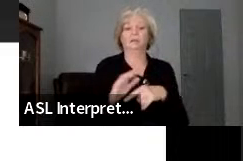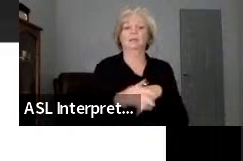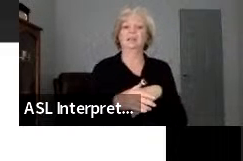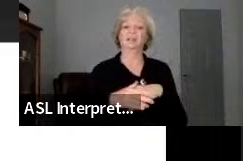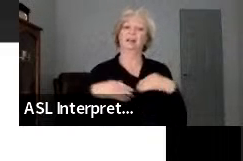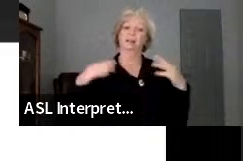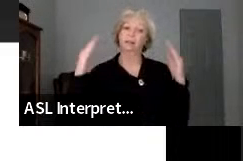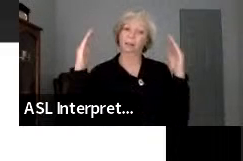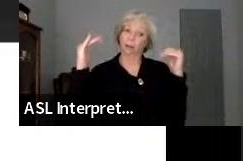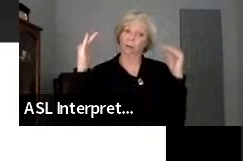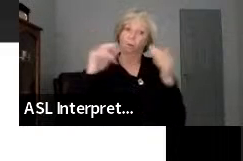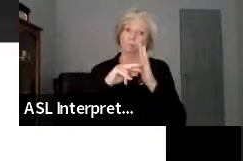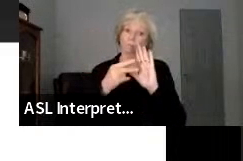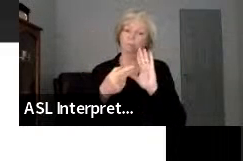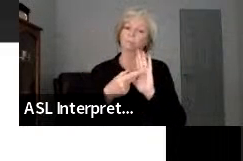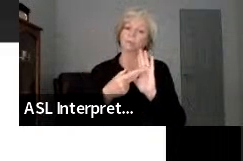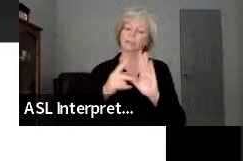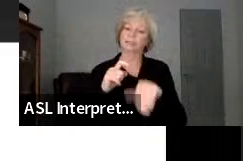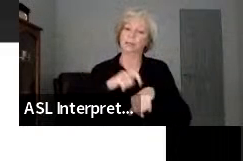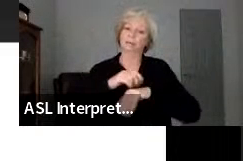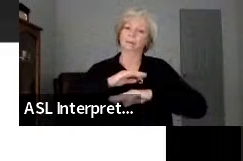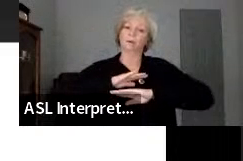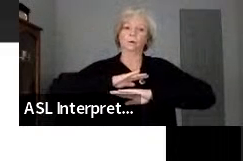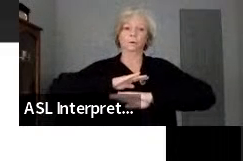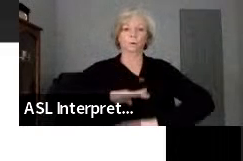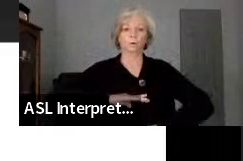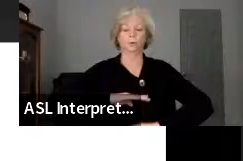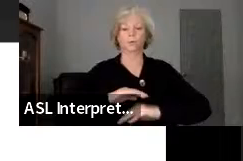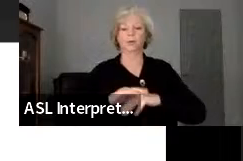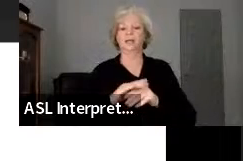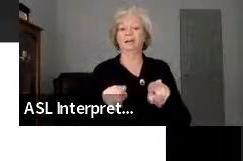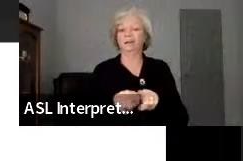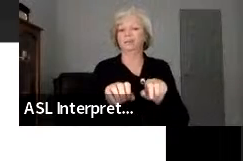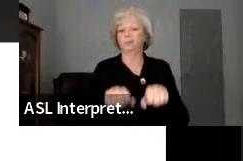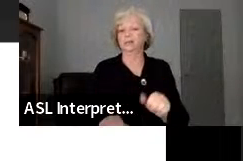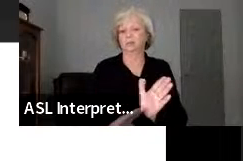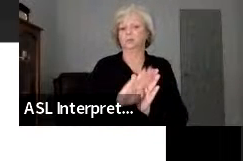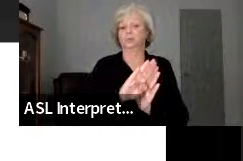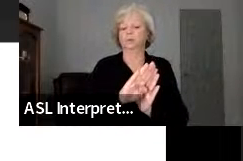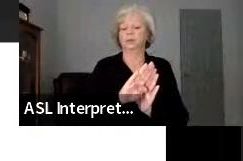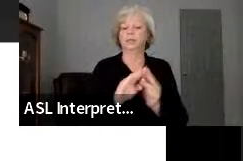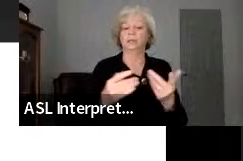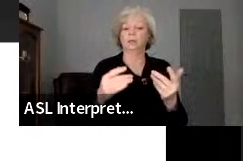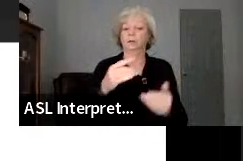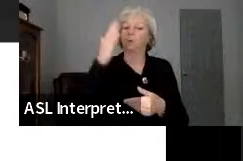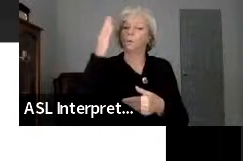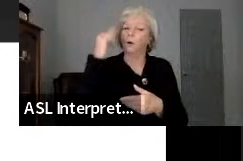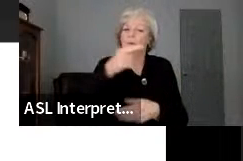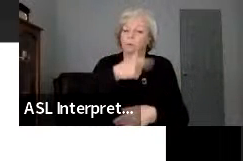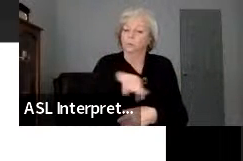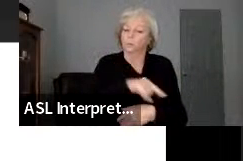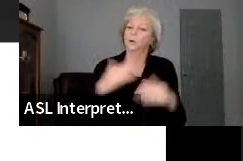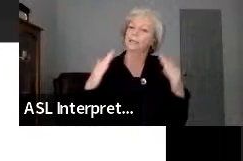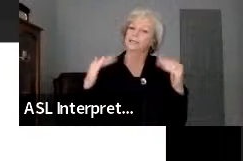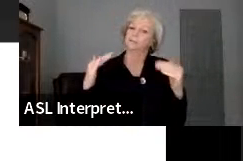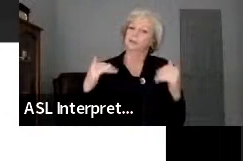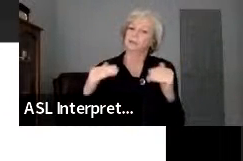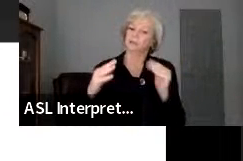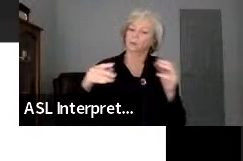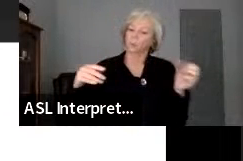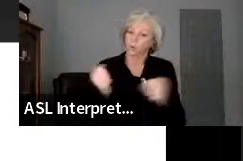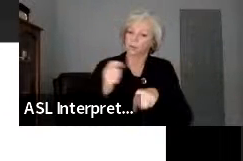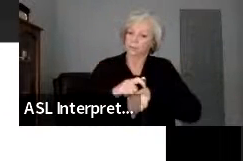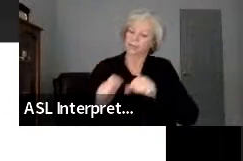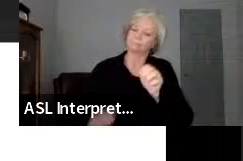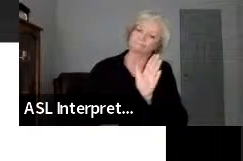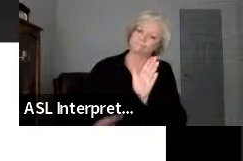time and curb immediate surges that we may see, but we are still expecting a winter surge. But that will really give us an opportunity to